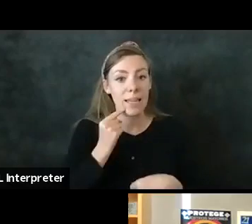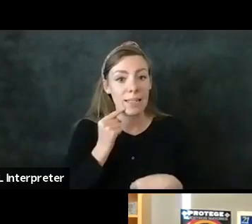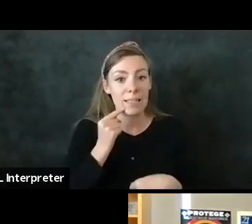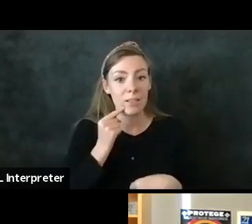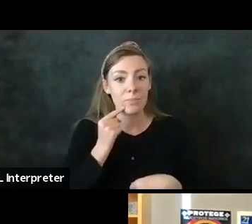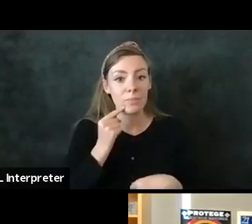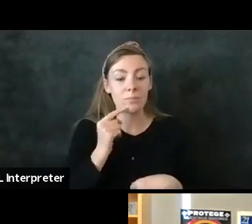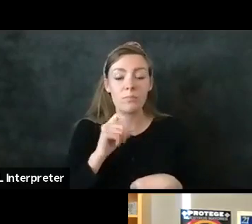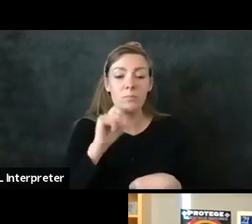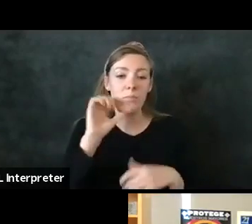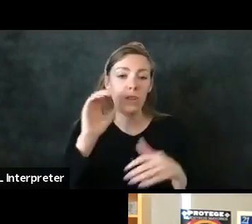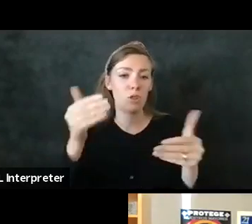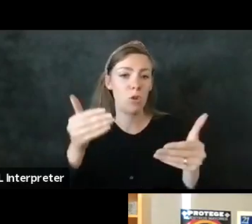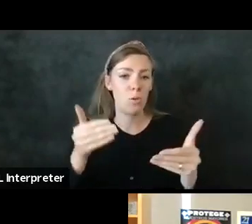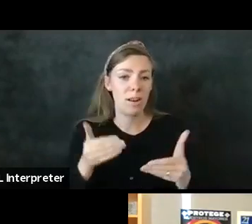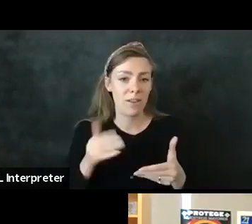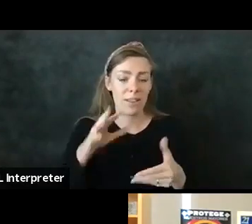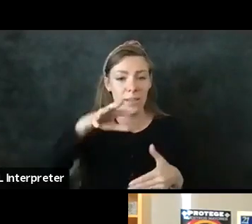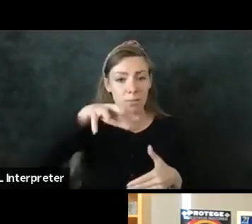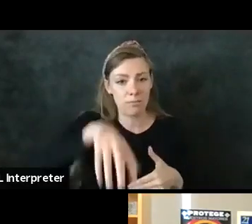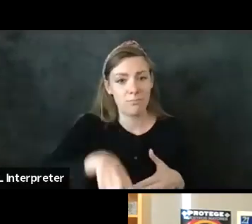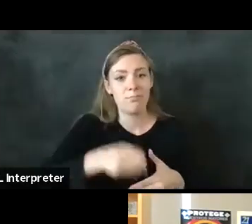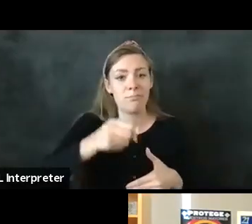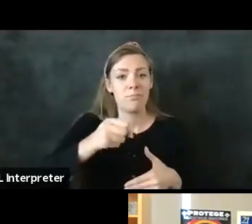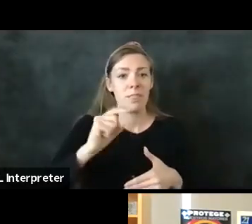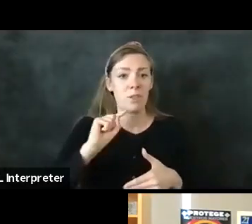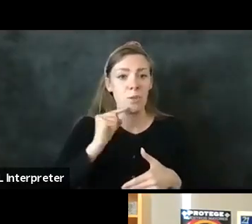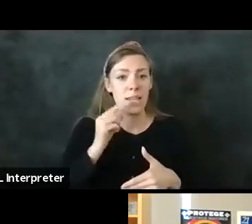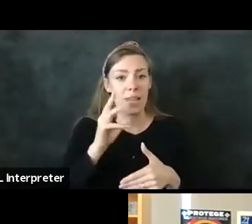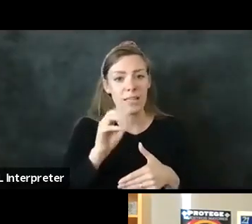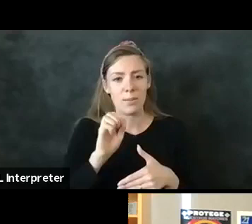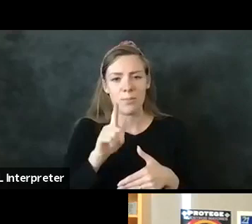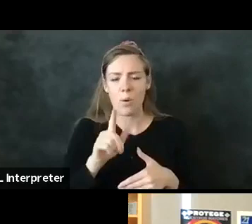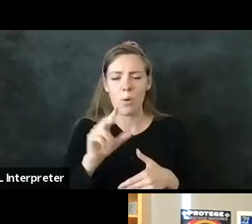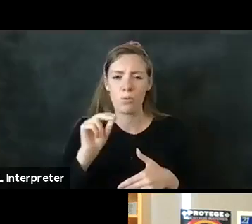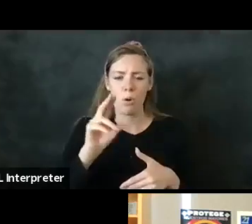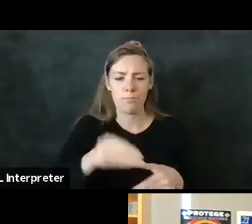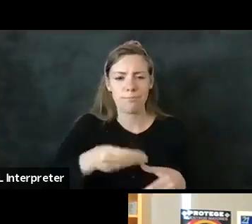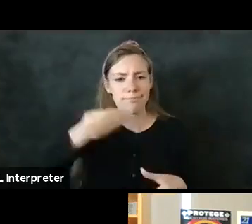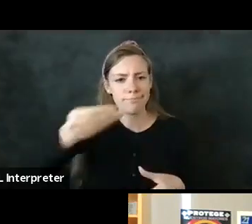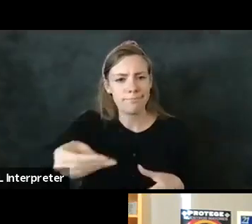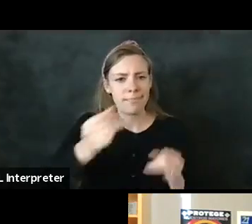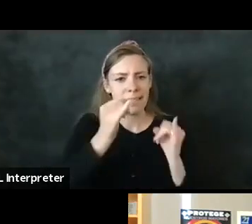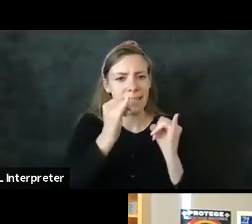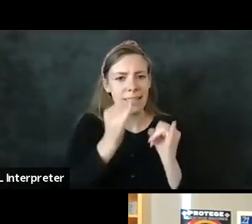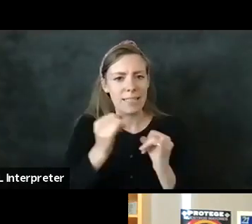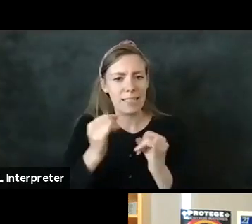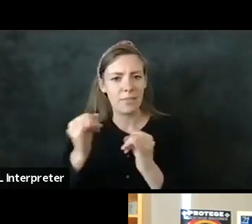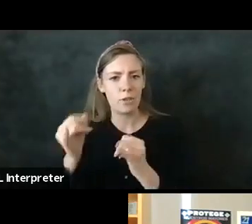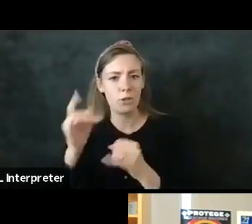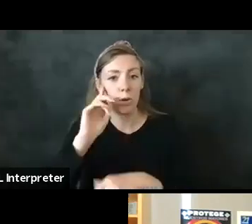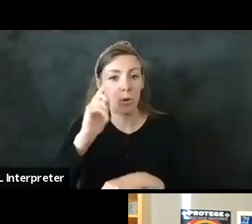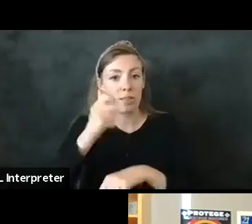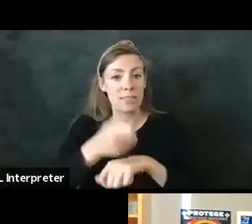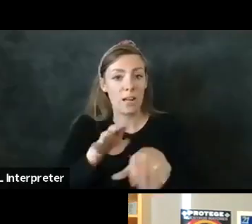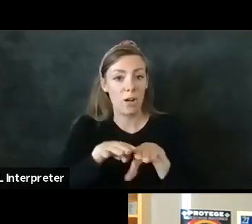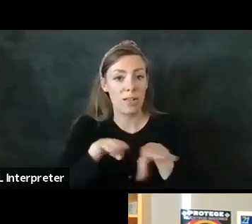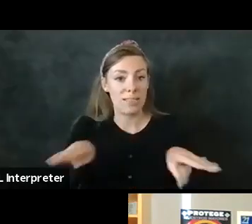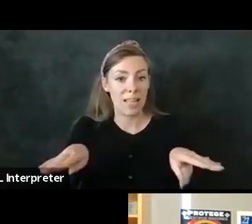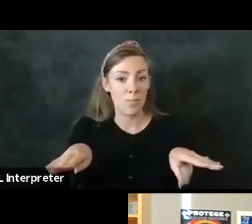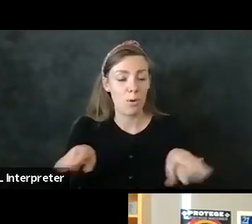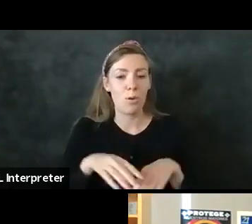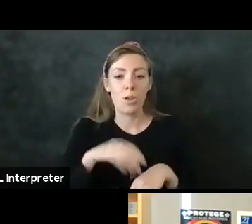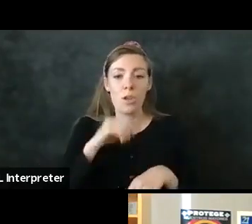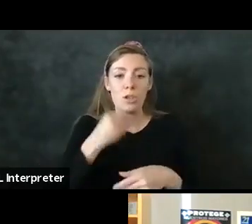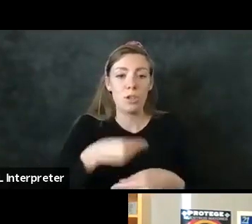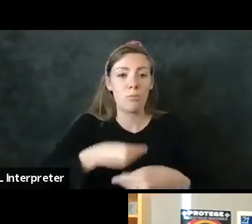into a communal candy bowl, consider handing out individually wrapped treats or placing them on a table. Do not distribute